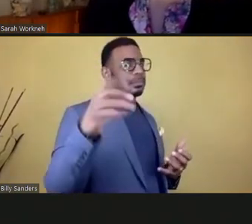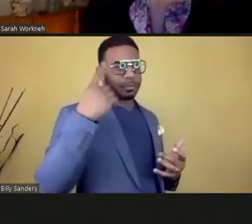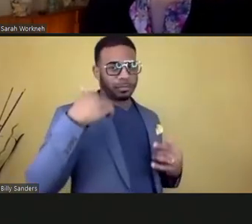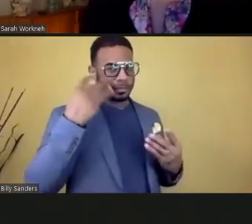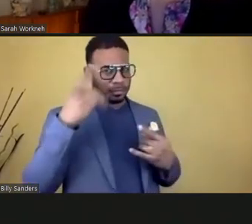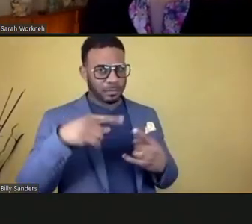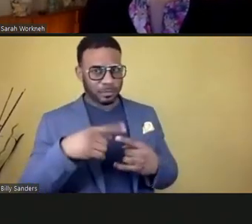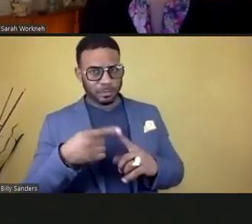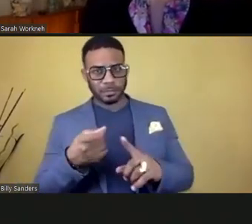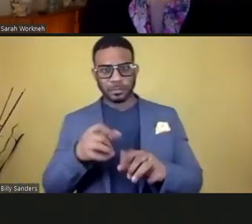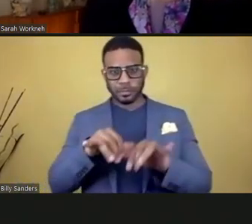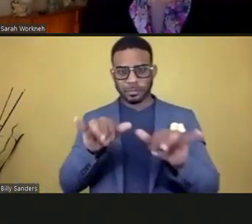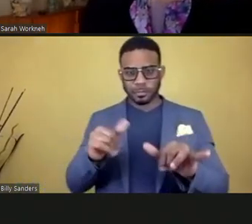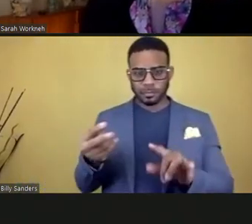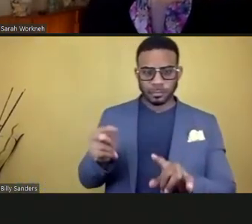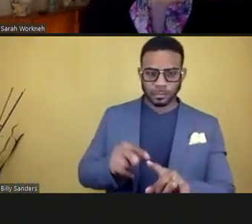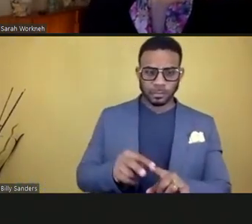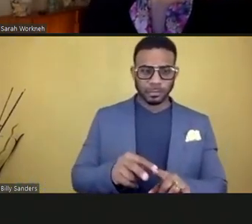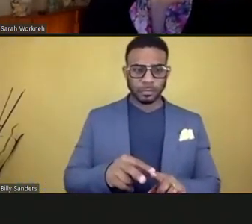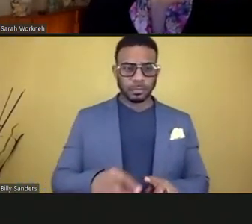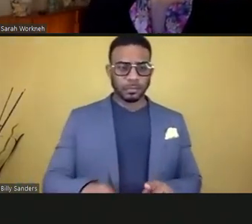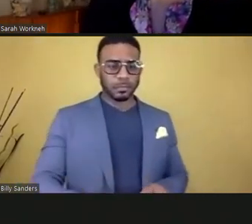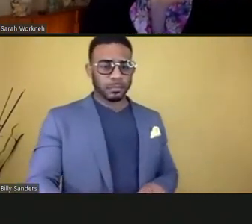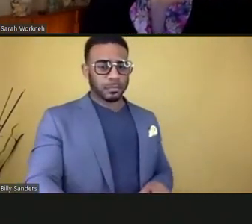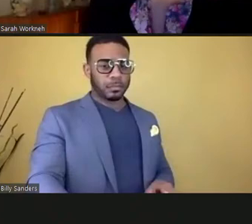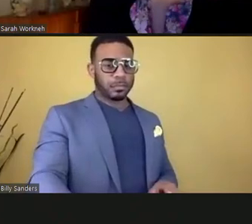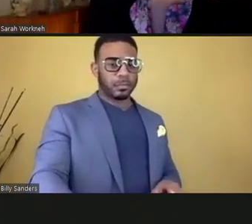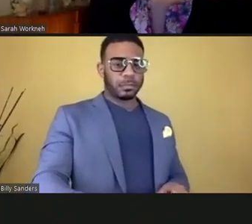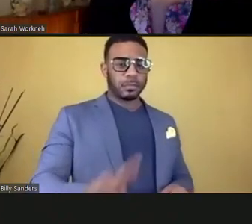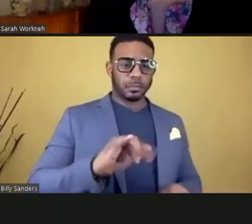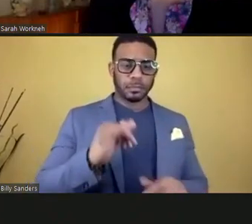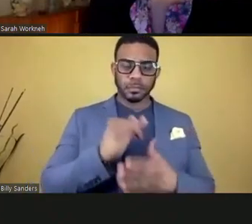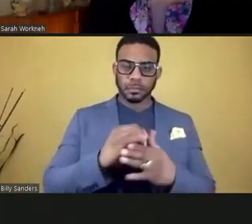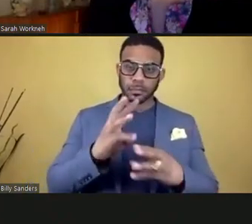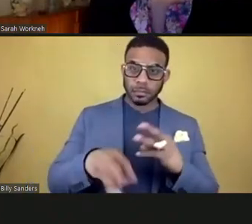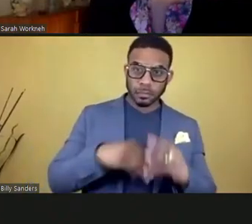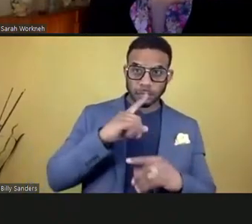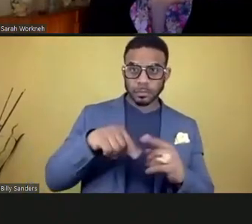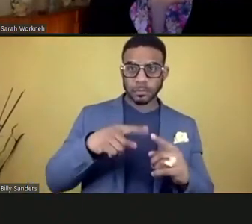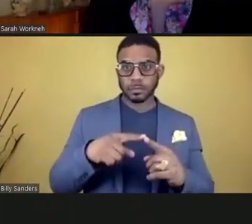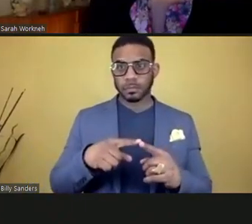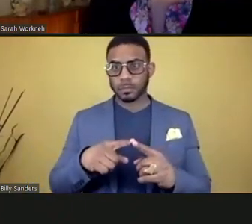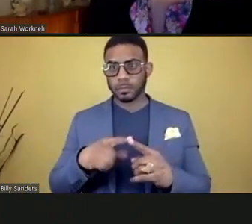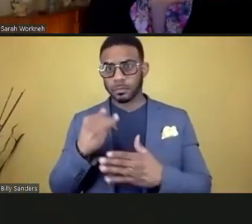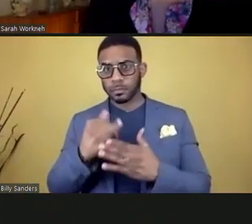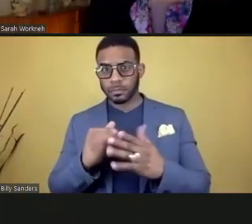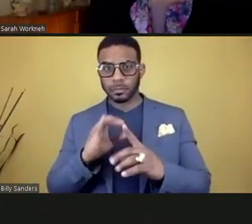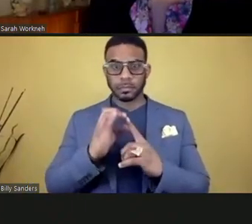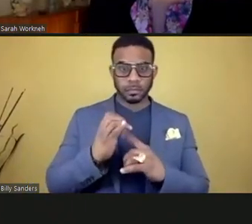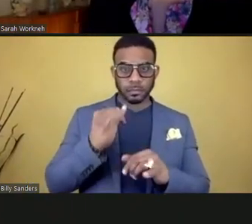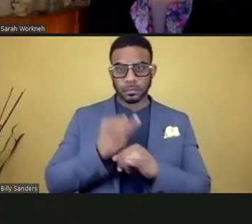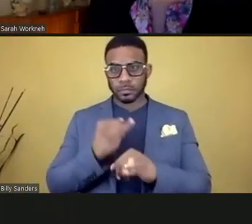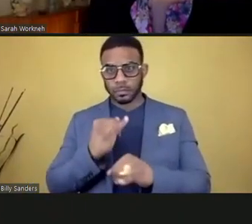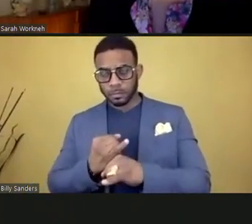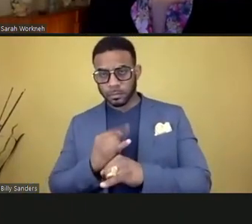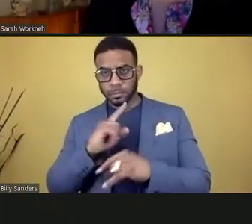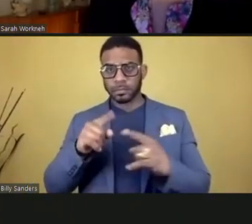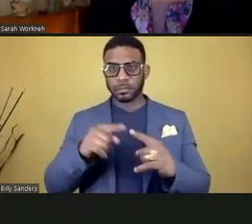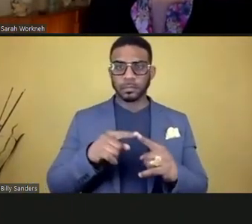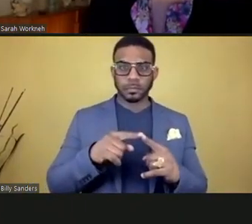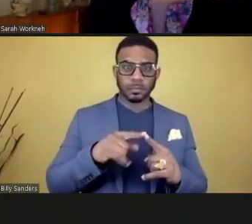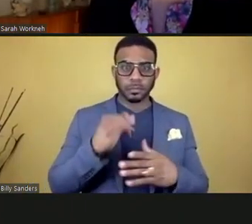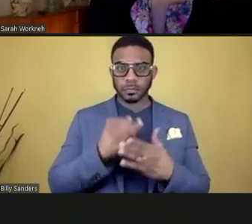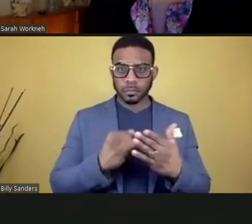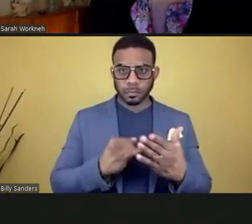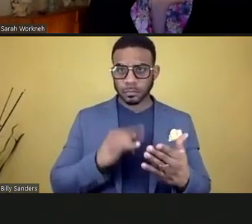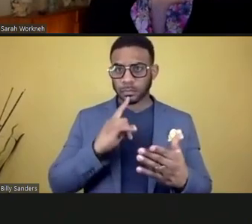think about it from a systems perspective. You know, we're talking about the art world, we're talking about arts and culture institutions. We're talking about the